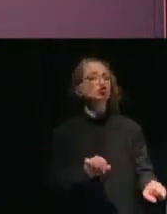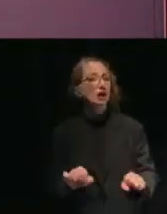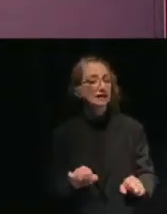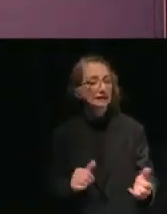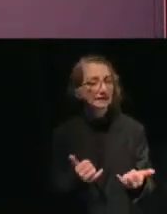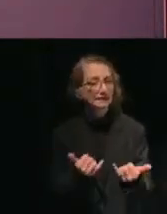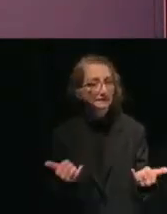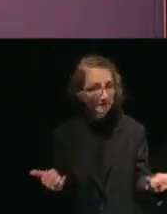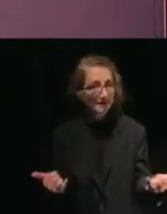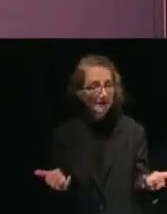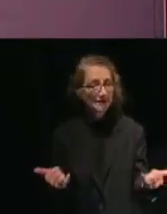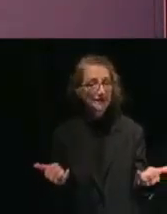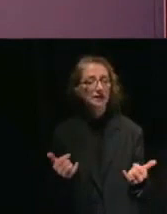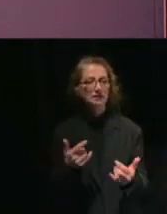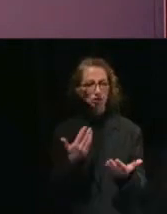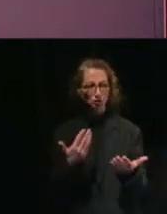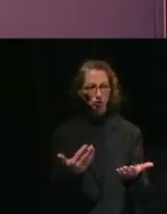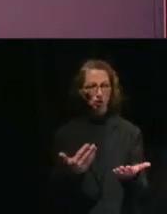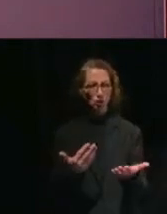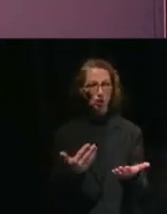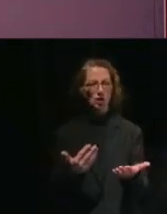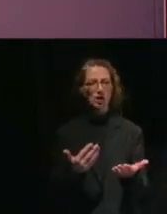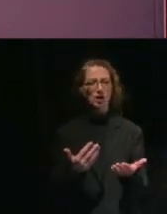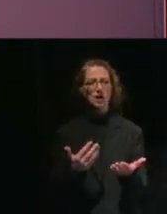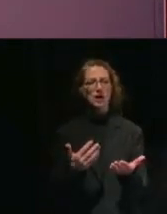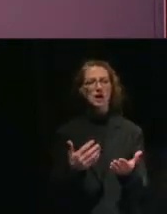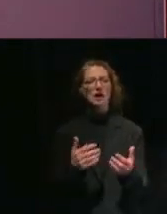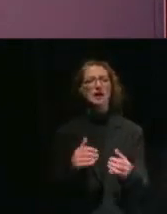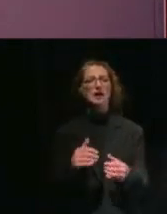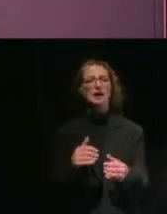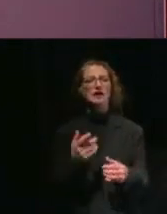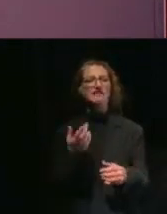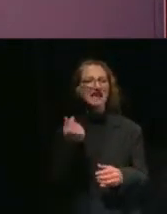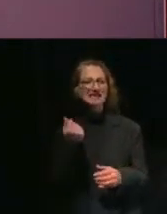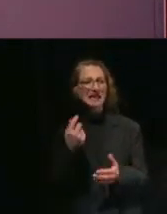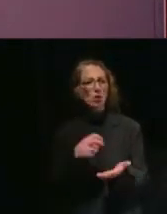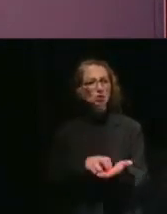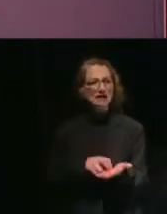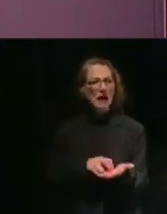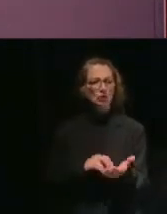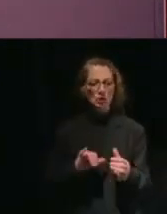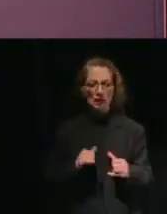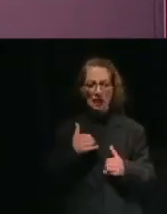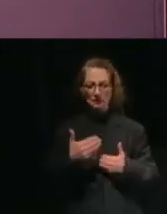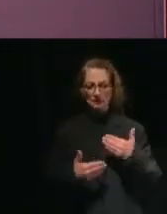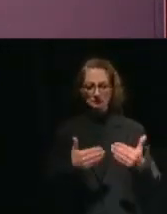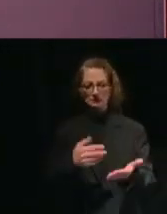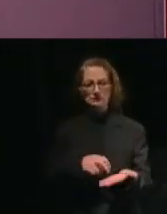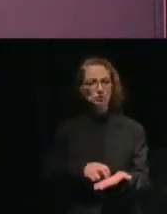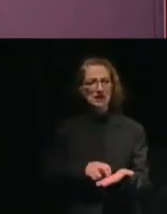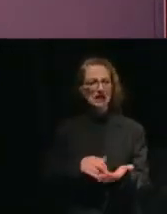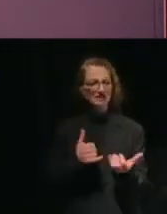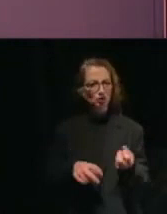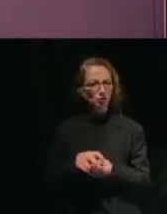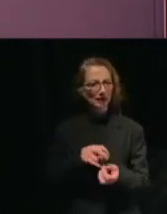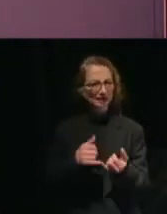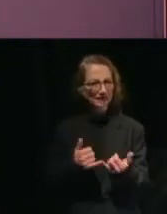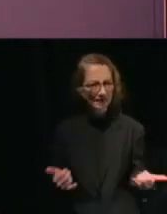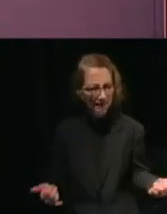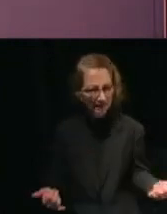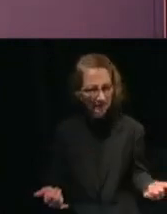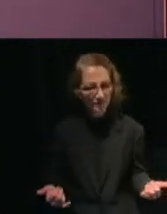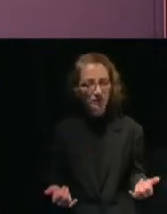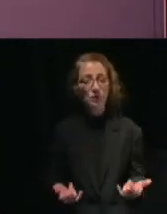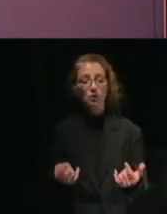the strategies for dealing with the large amounts of work and financial insecurities. And D,